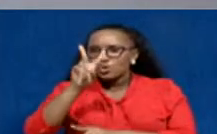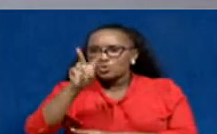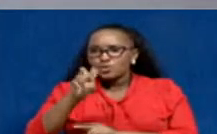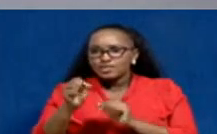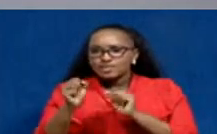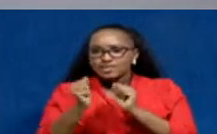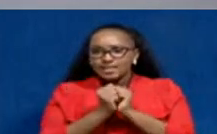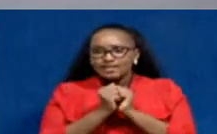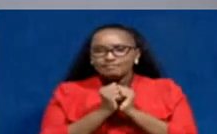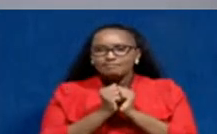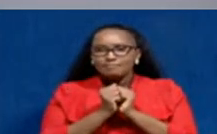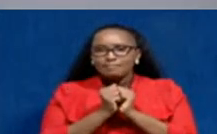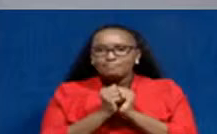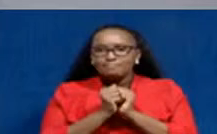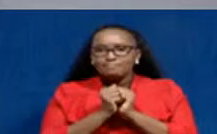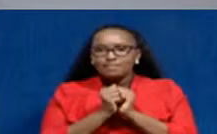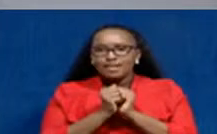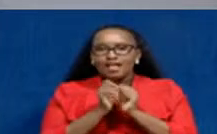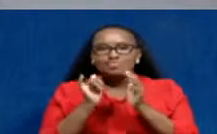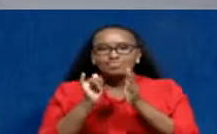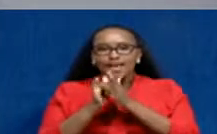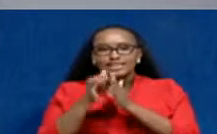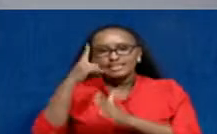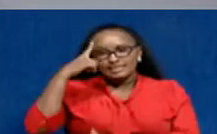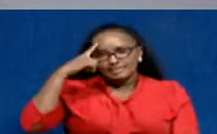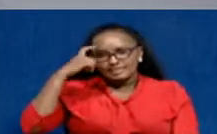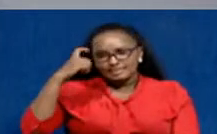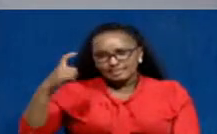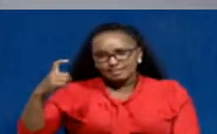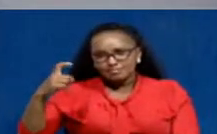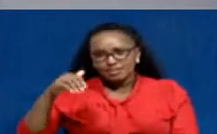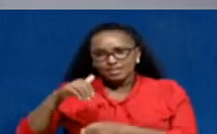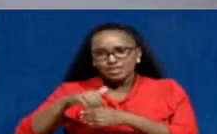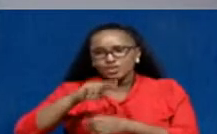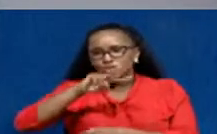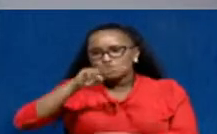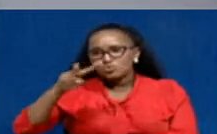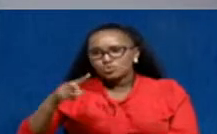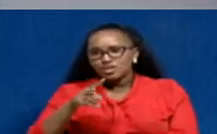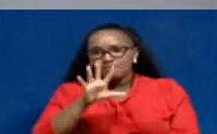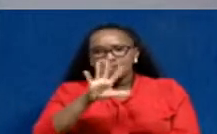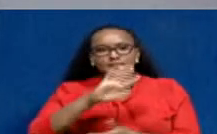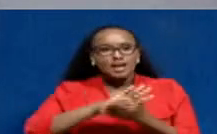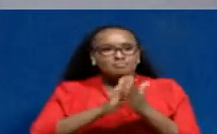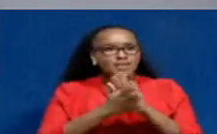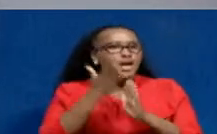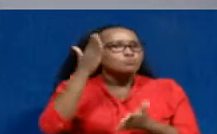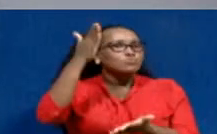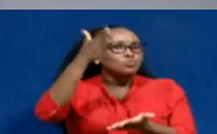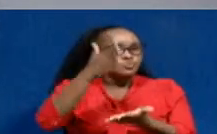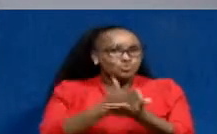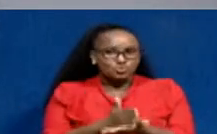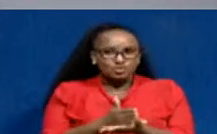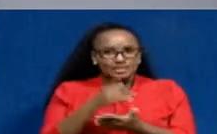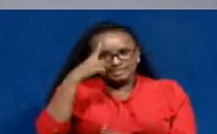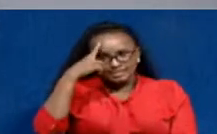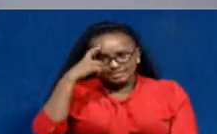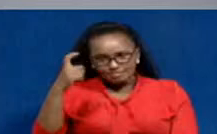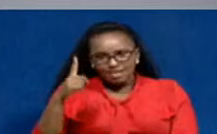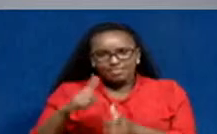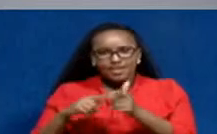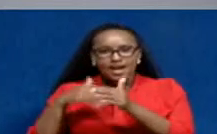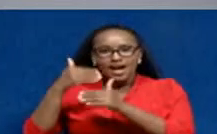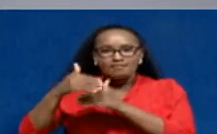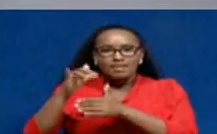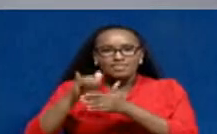2010, the deferred dream in 2005 became a reality. And apart from